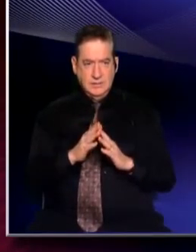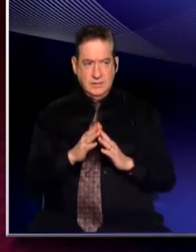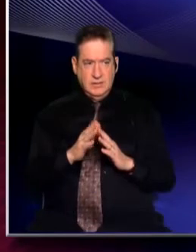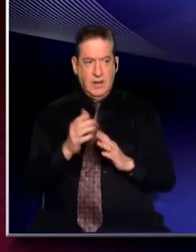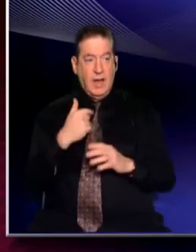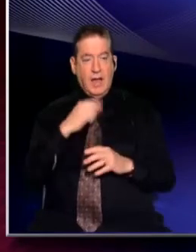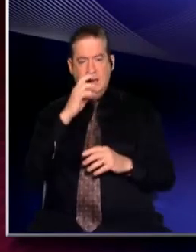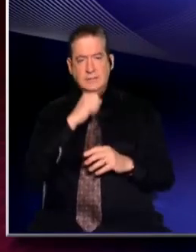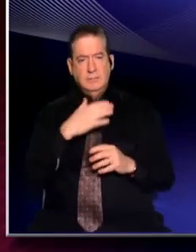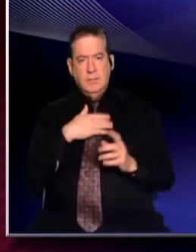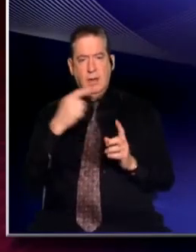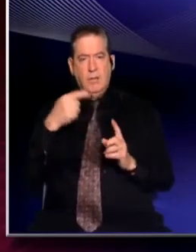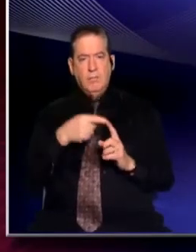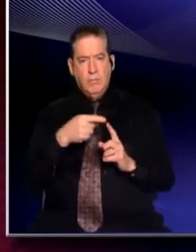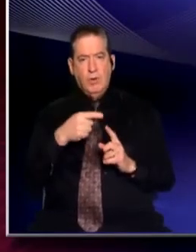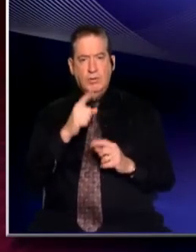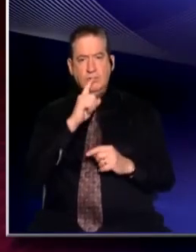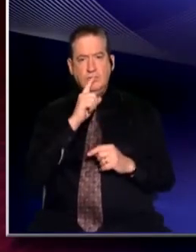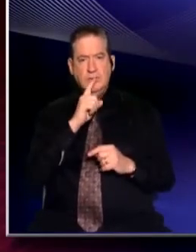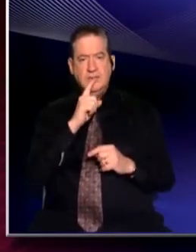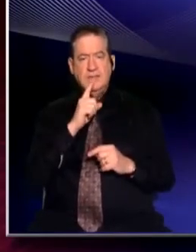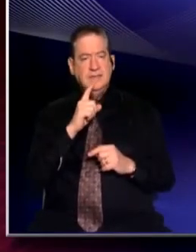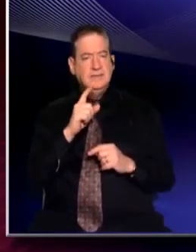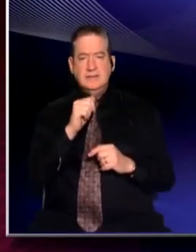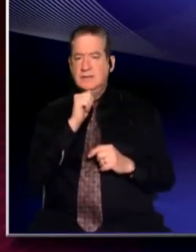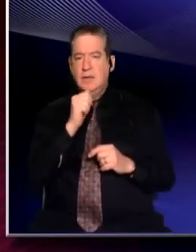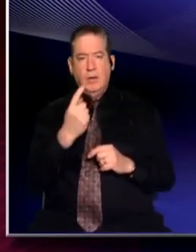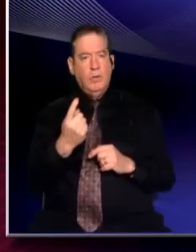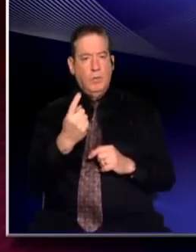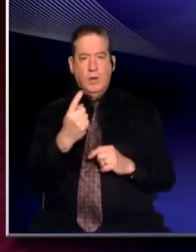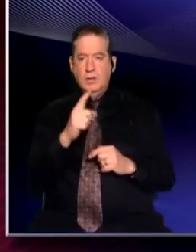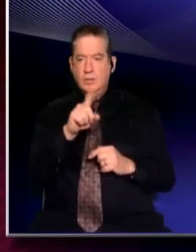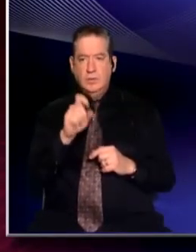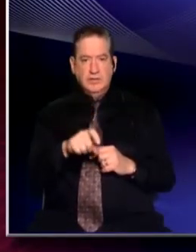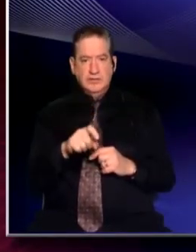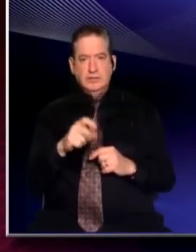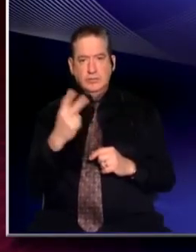I guess my point is, Yes. there's really there's not one question. There's two questions.